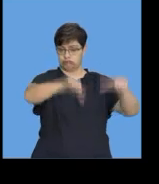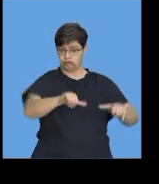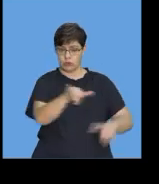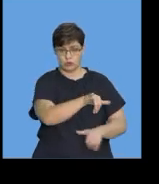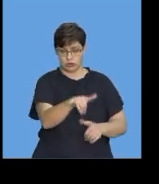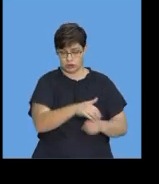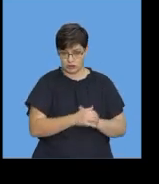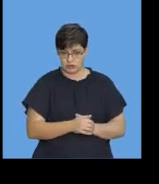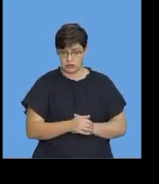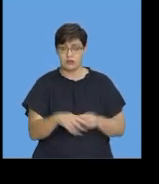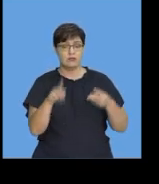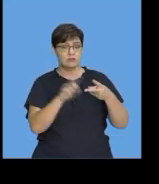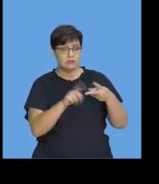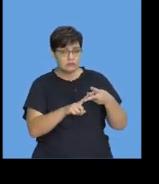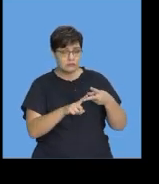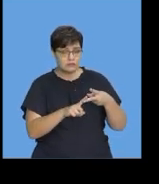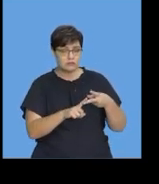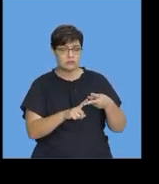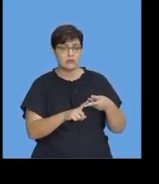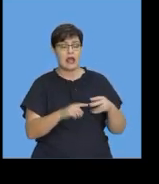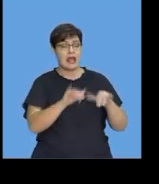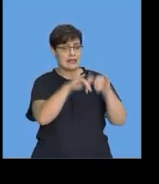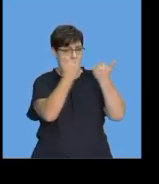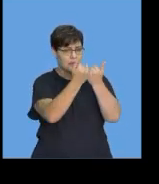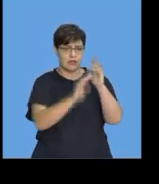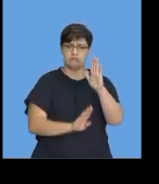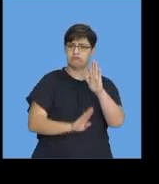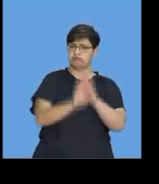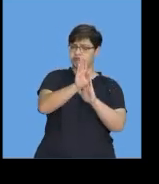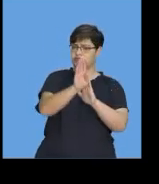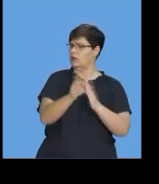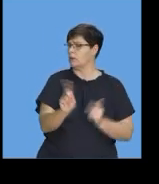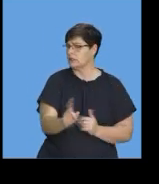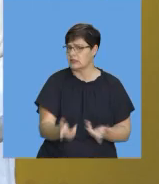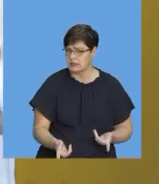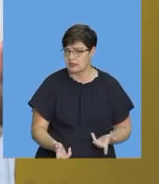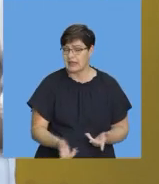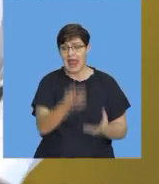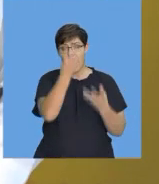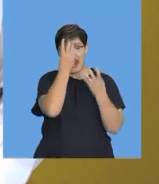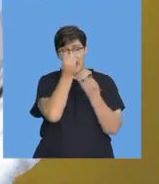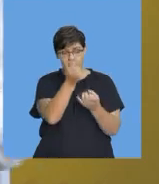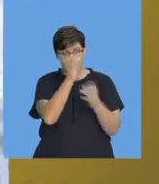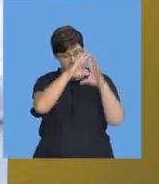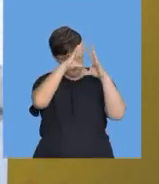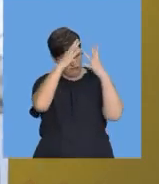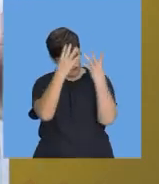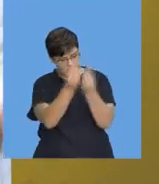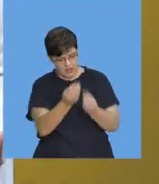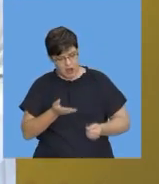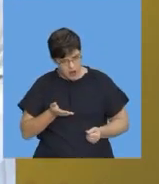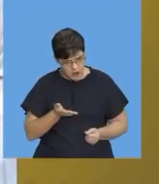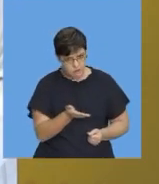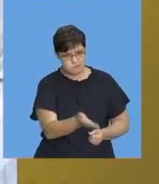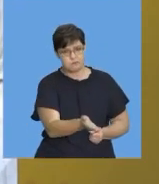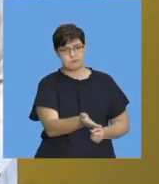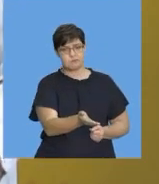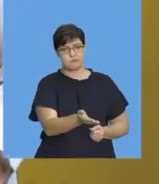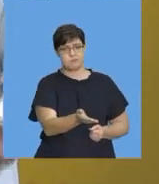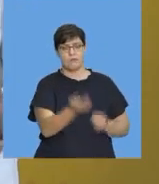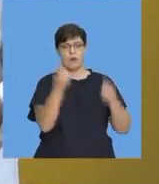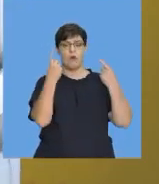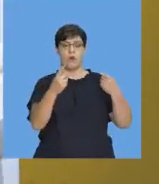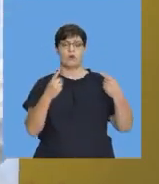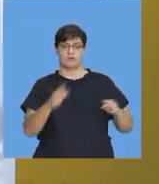about the progress of the company. So all of this information would be present in your audit